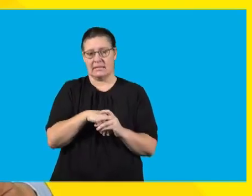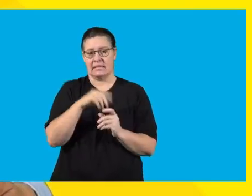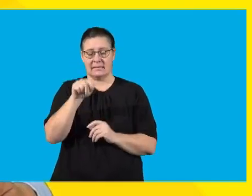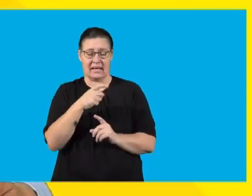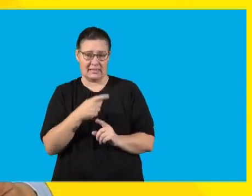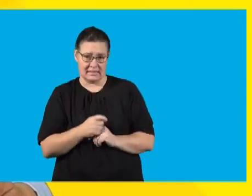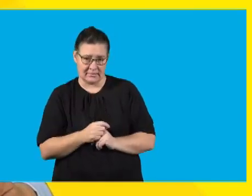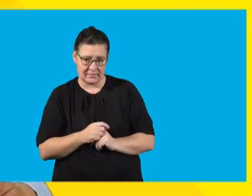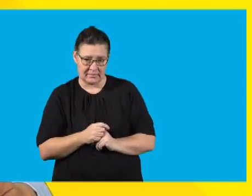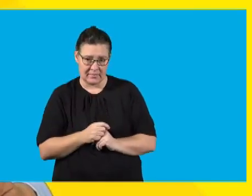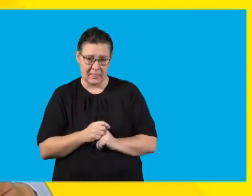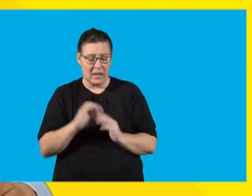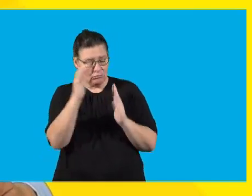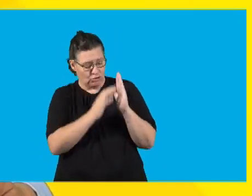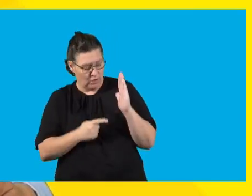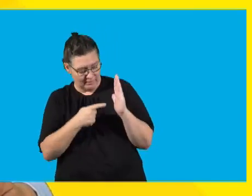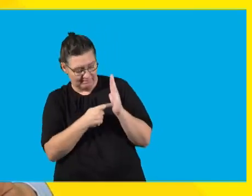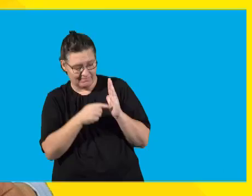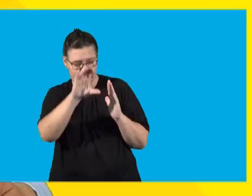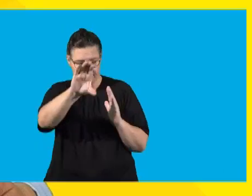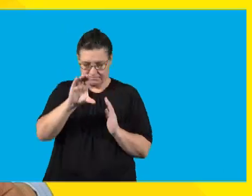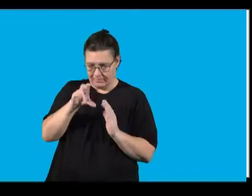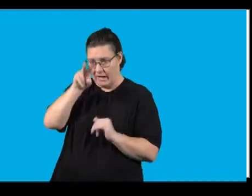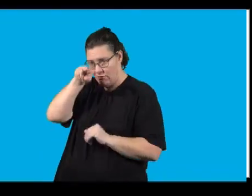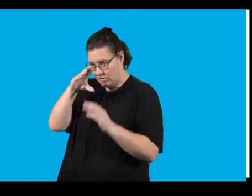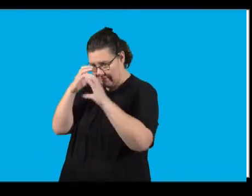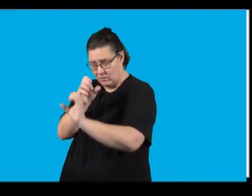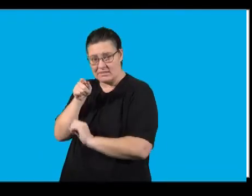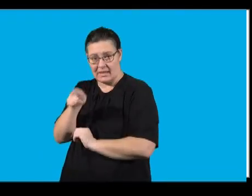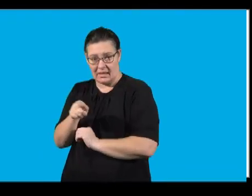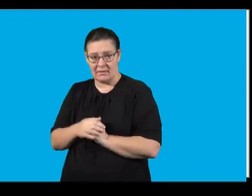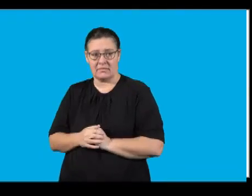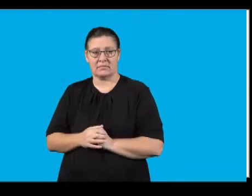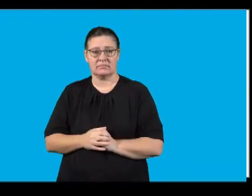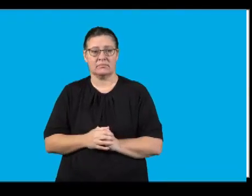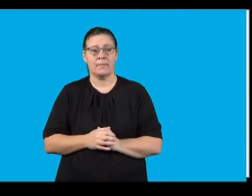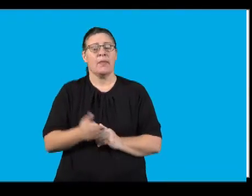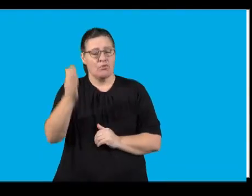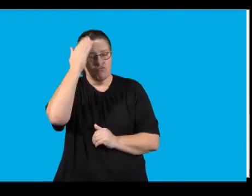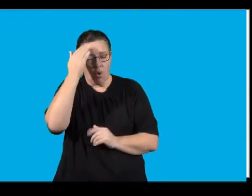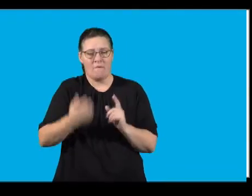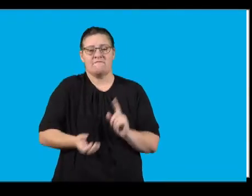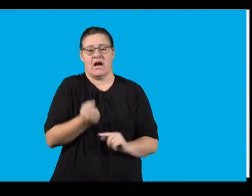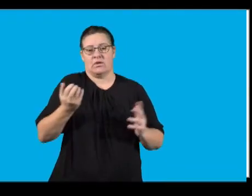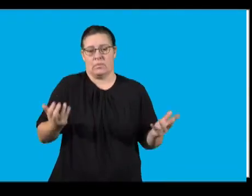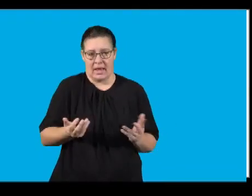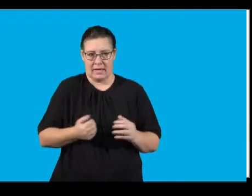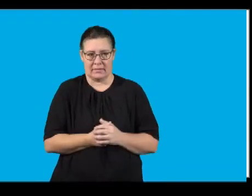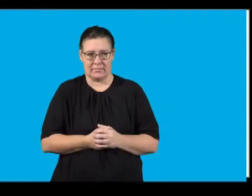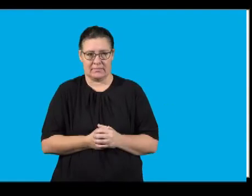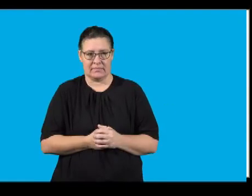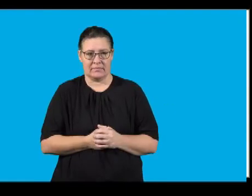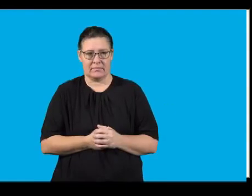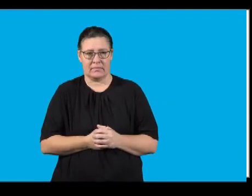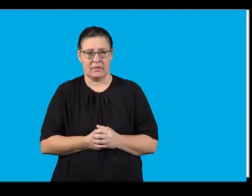text. Okay, so locate yourself in the text that is given to you. And they give you the line reference so you know where to find it.